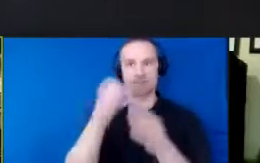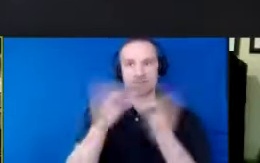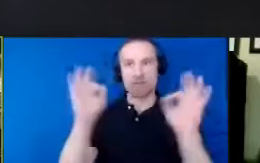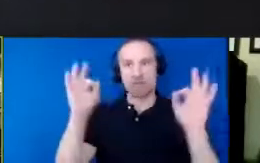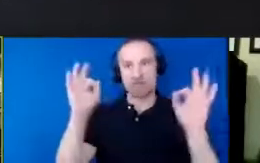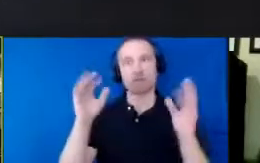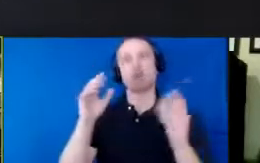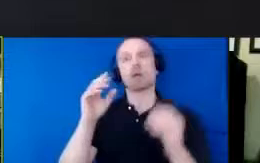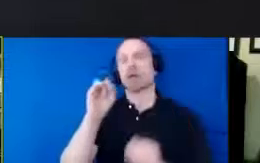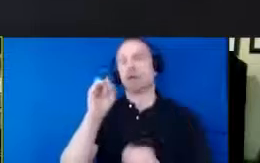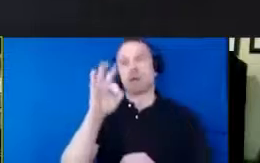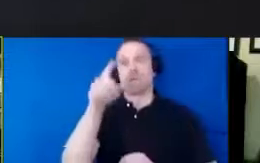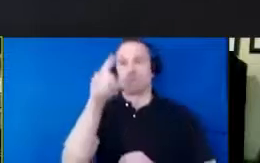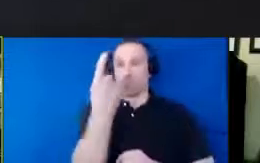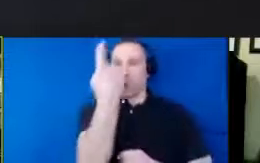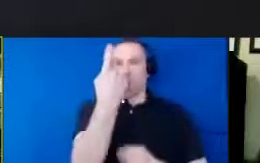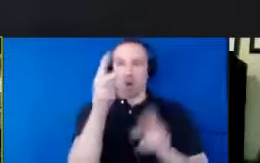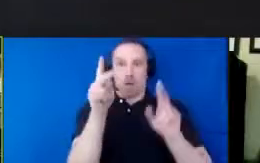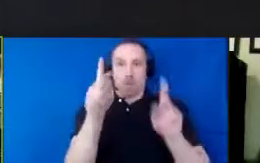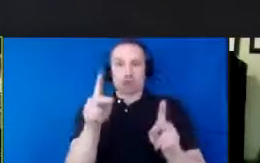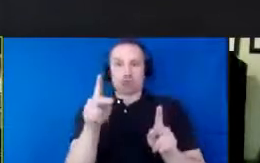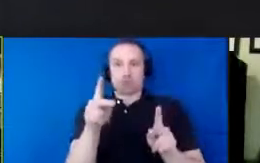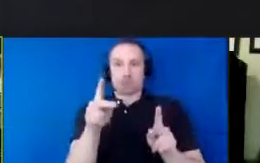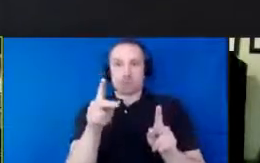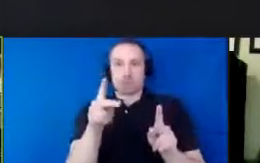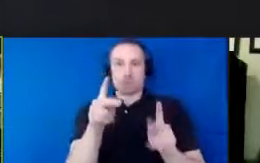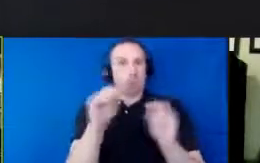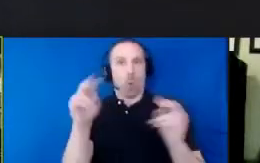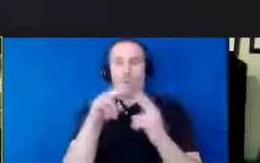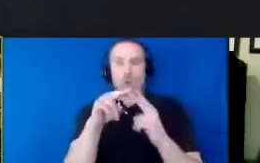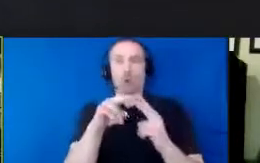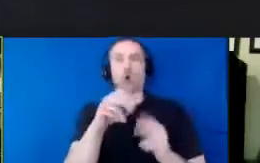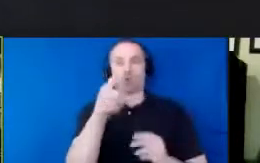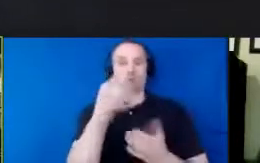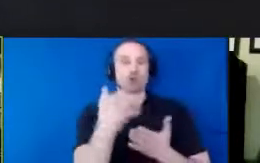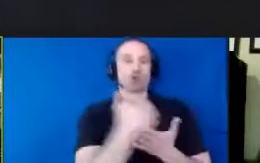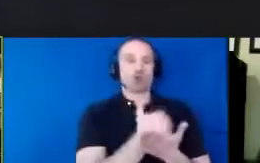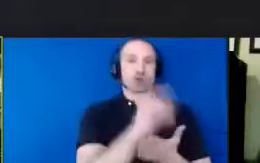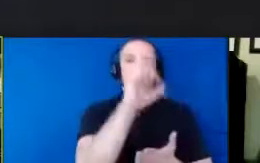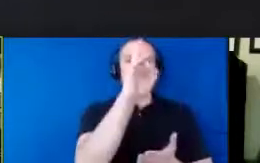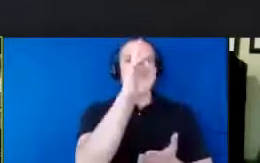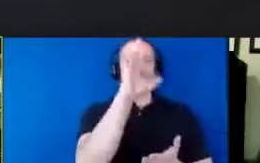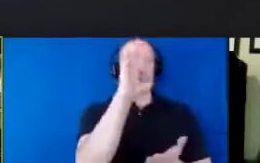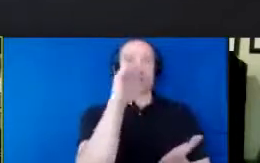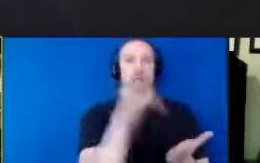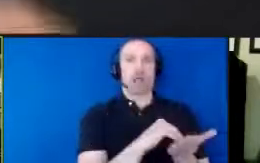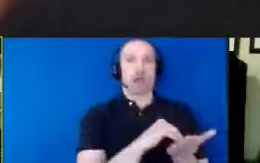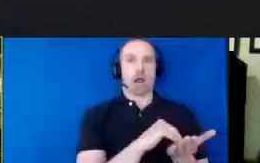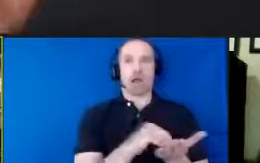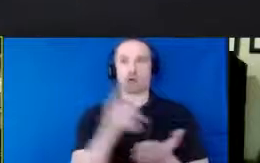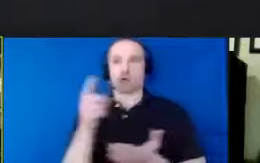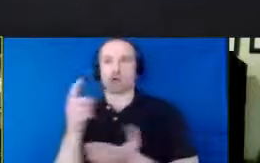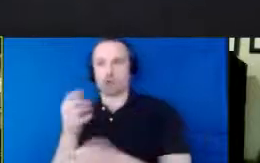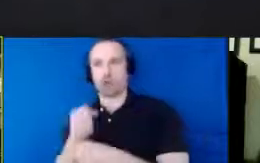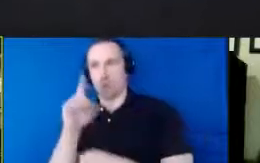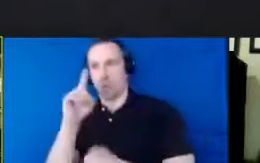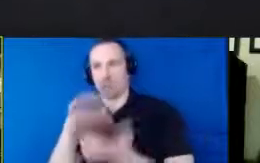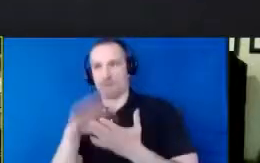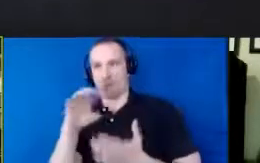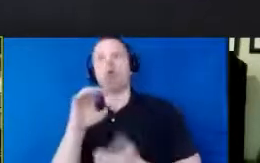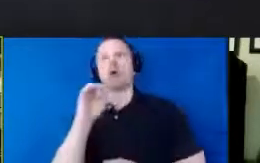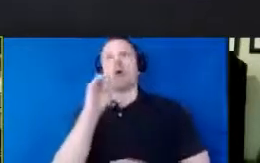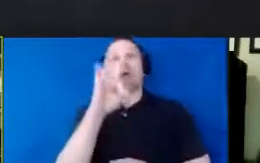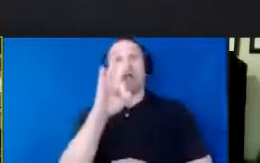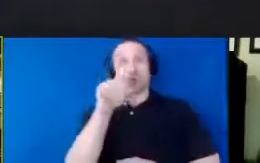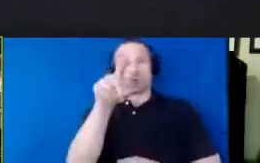that means you make $75,000 a year, you're going to get a $1,400 check. If you are a single person